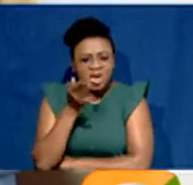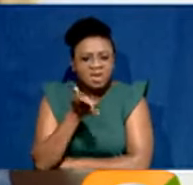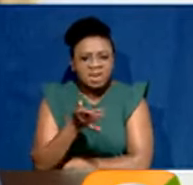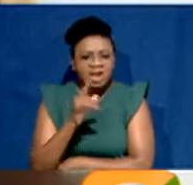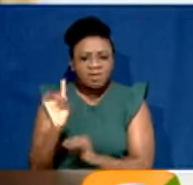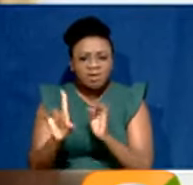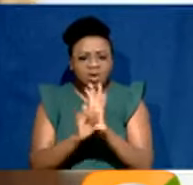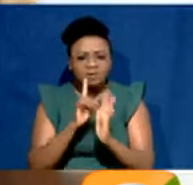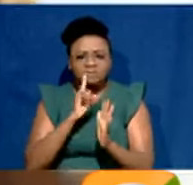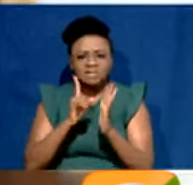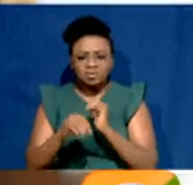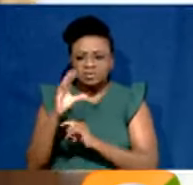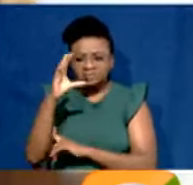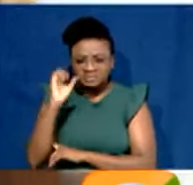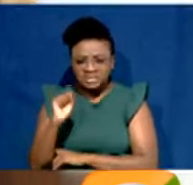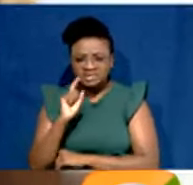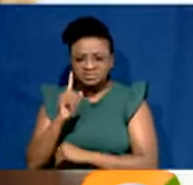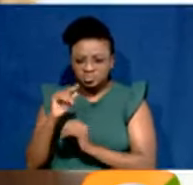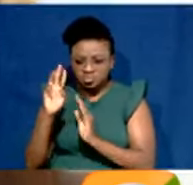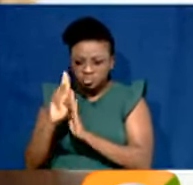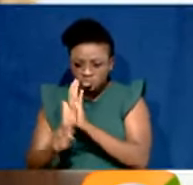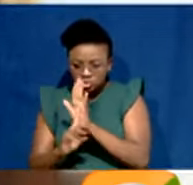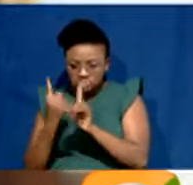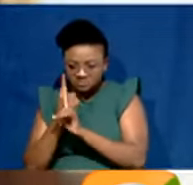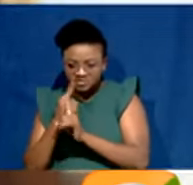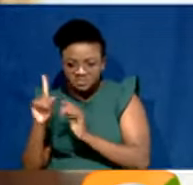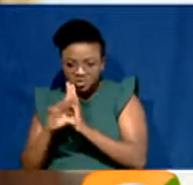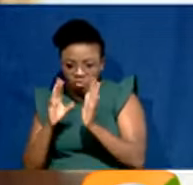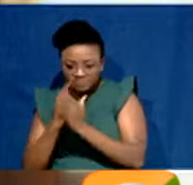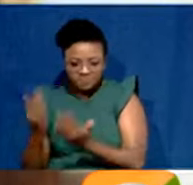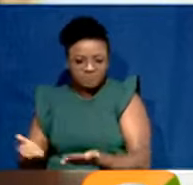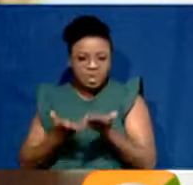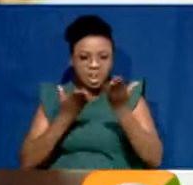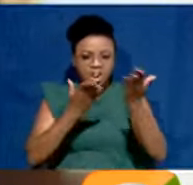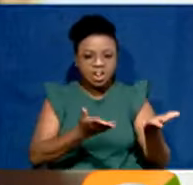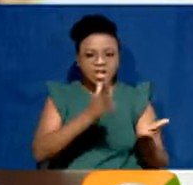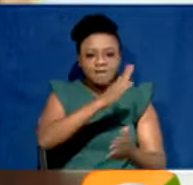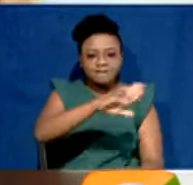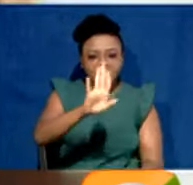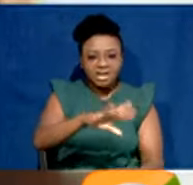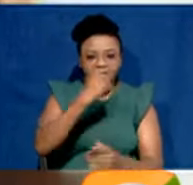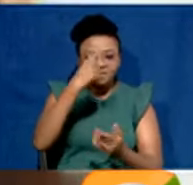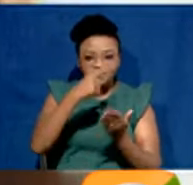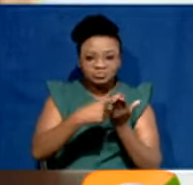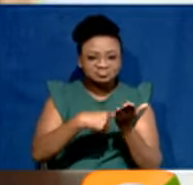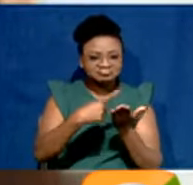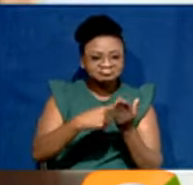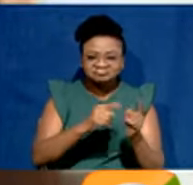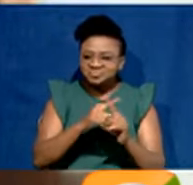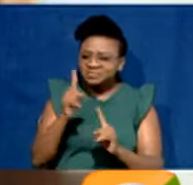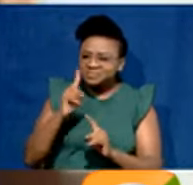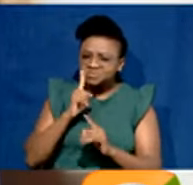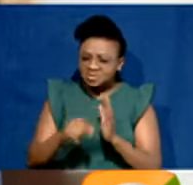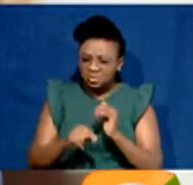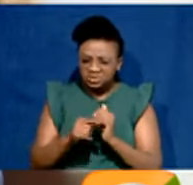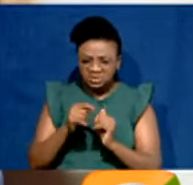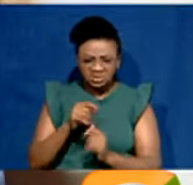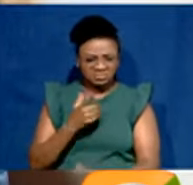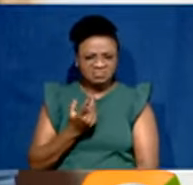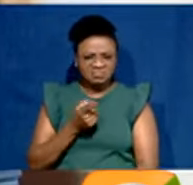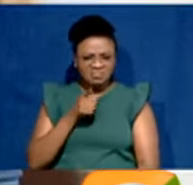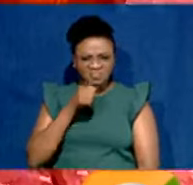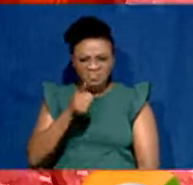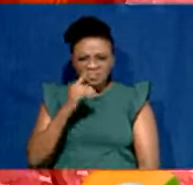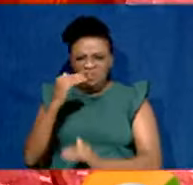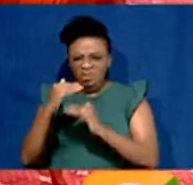shall bring regulations to the floor of the house. That has not happened. You are speaking about 2.75% without a cap. USCIS is saying with